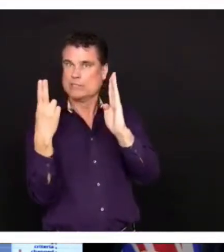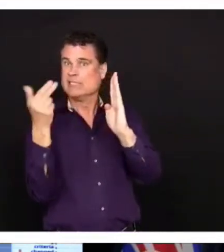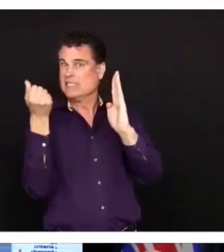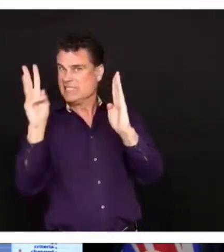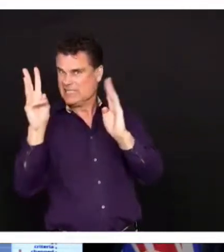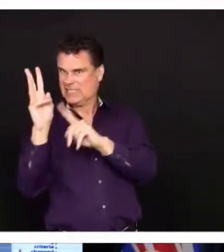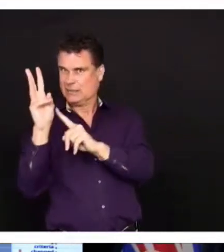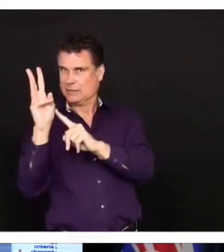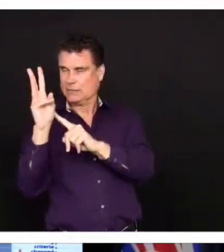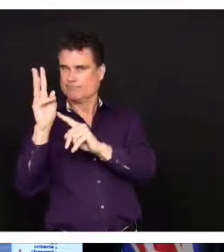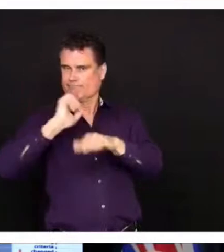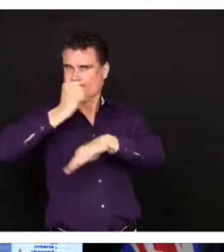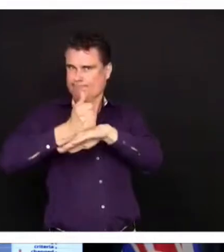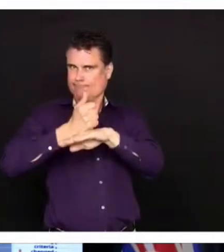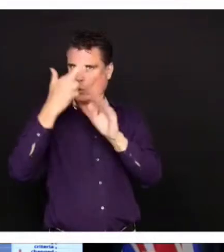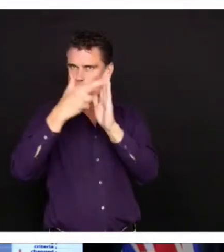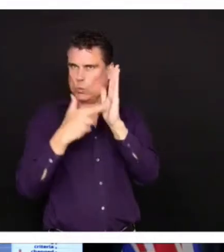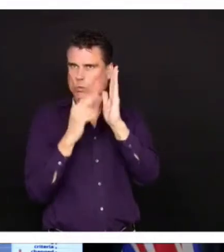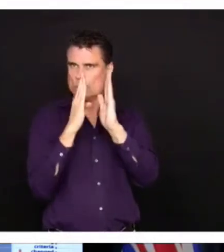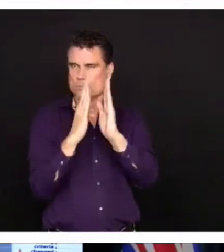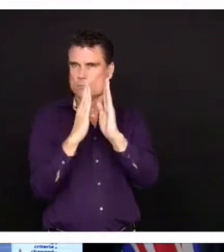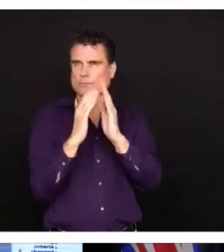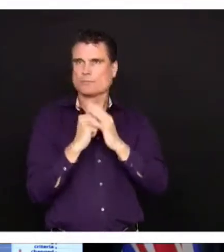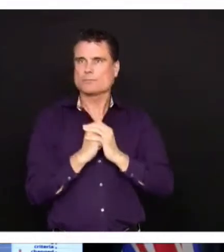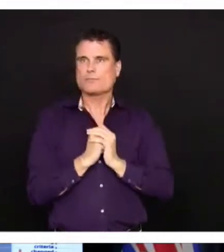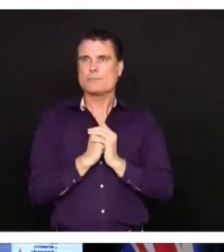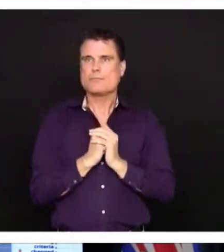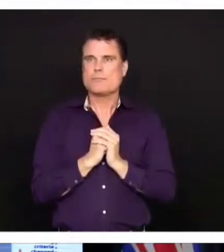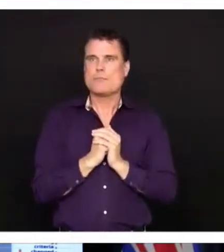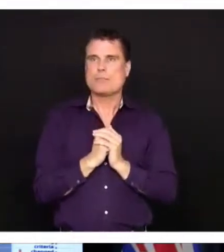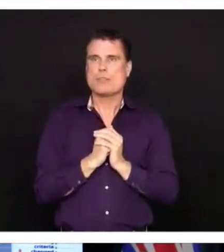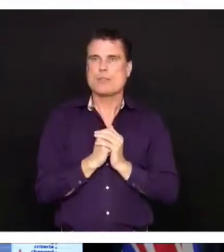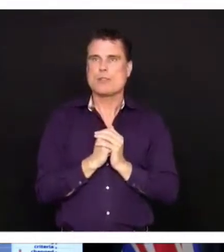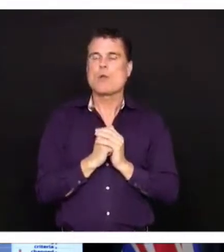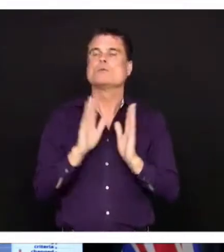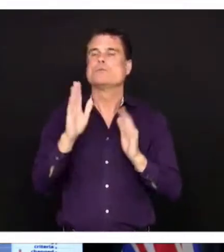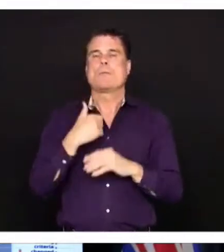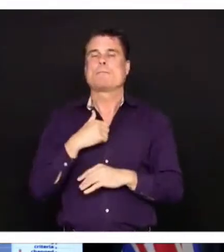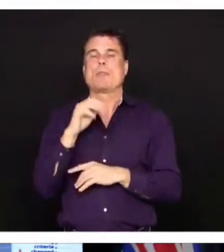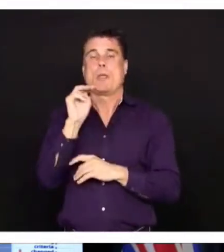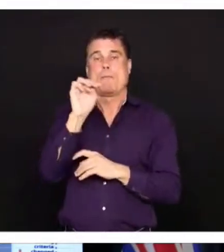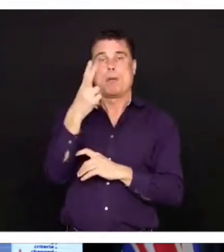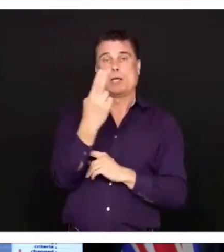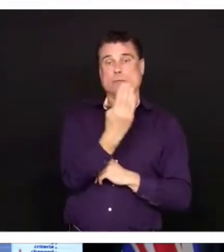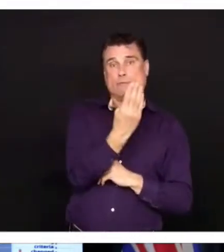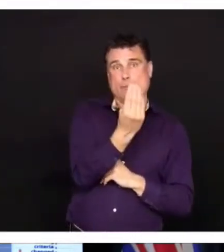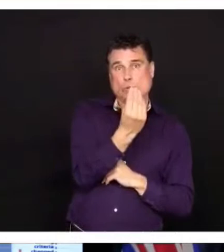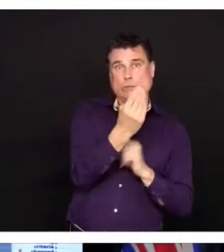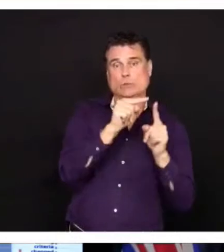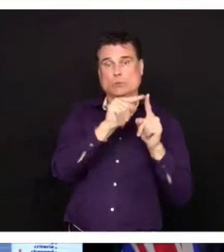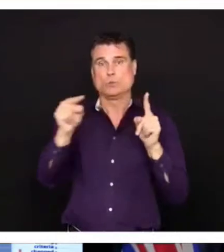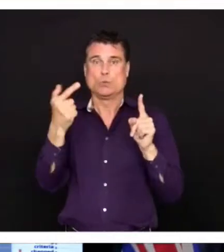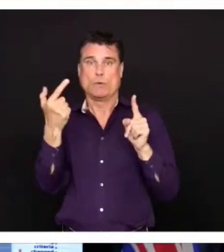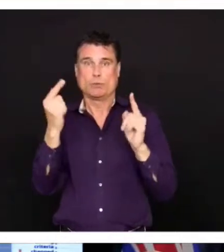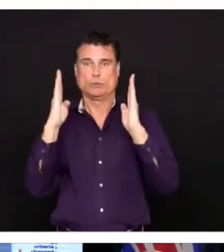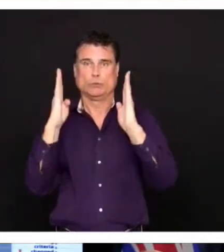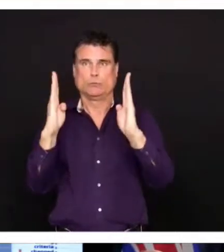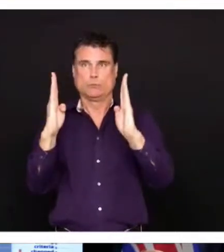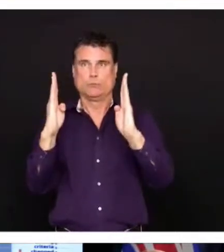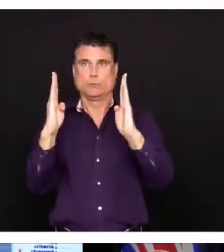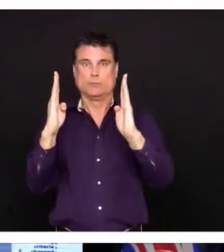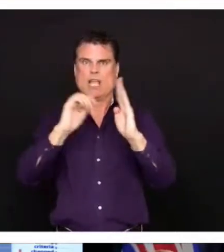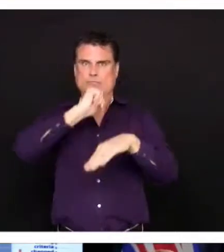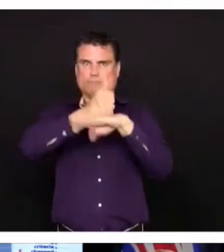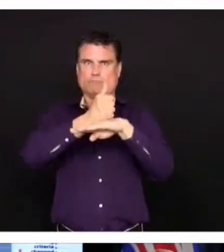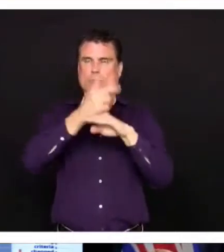suspension of in-classroom schools, the closing of certain businesses where people gather together. And what you can see